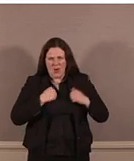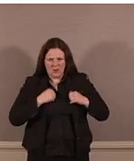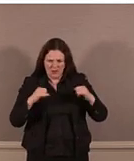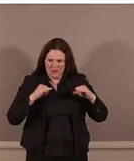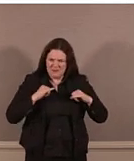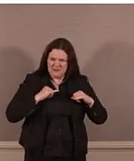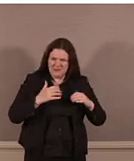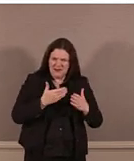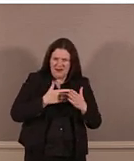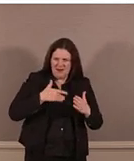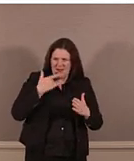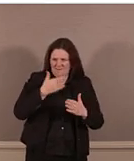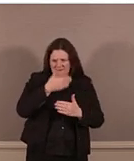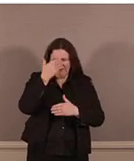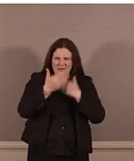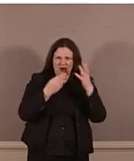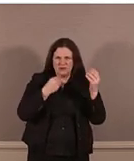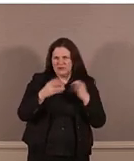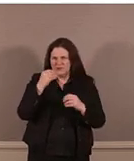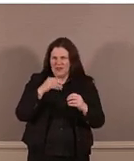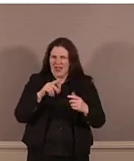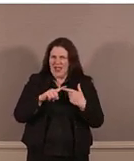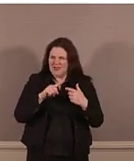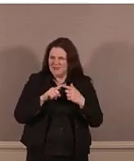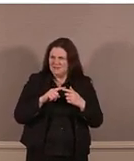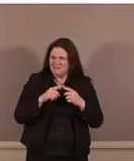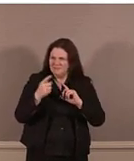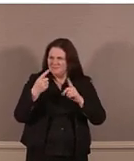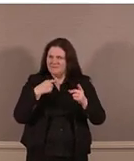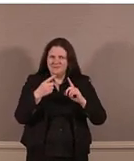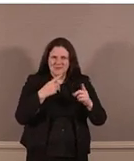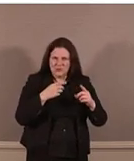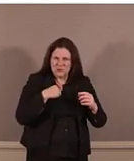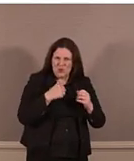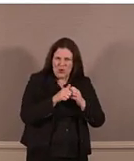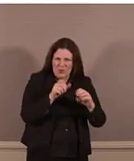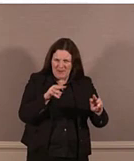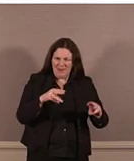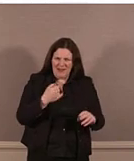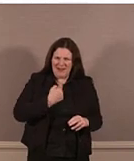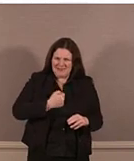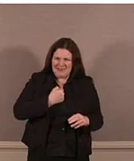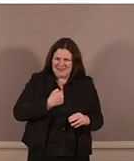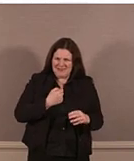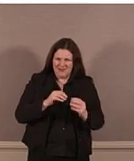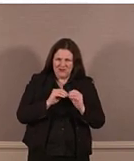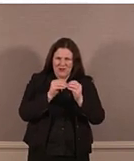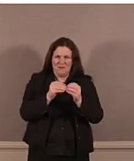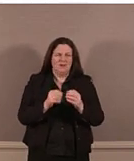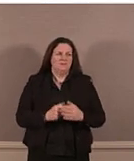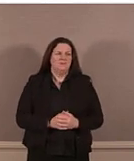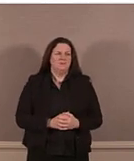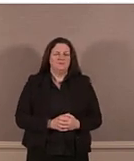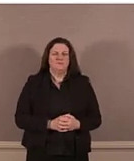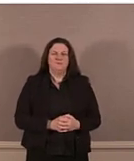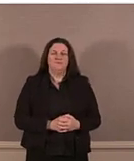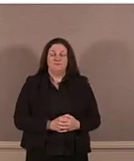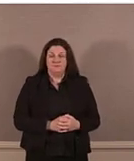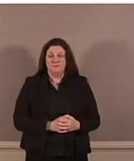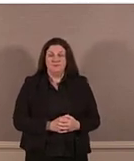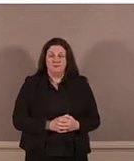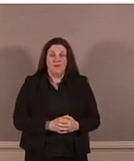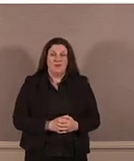our values to others. That shapes our identity. And really the point I'm getting at there is if your